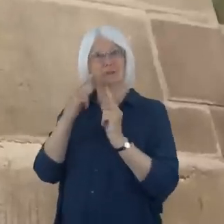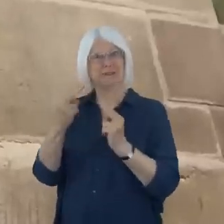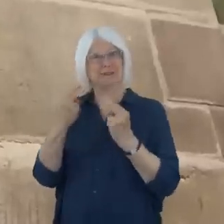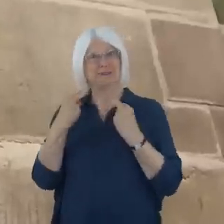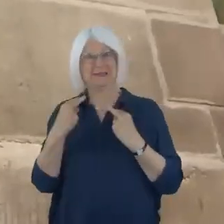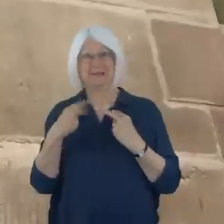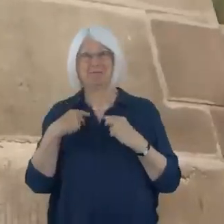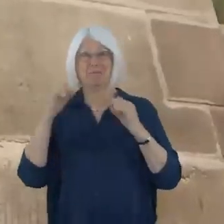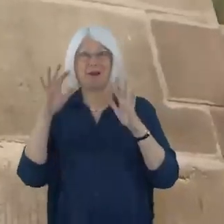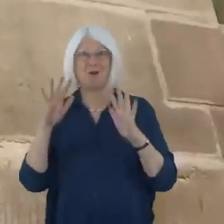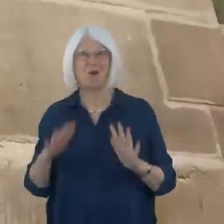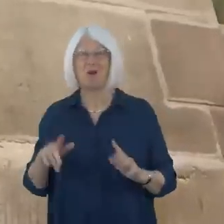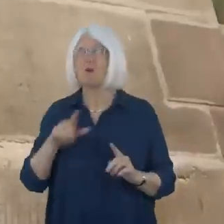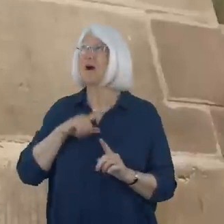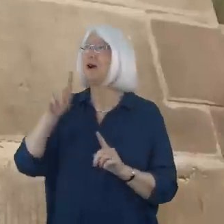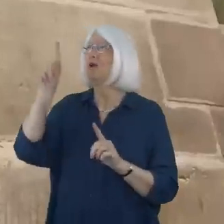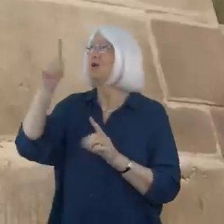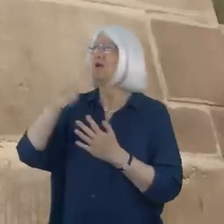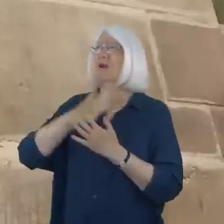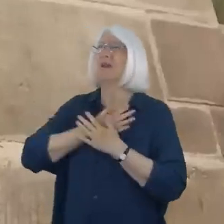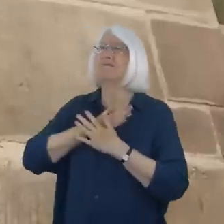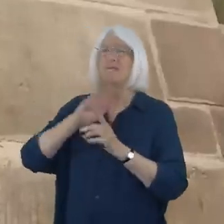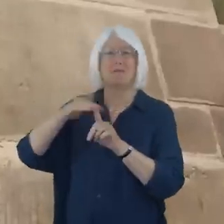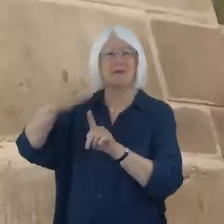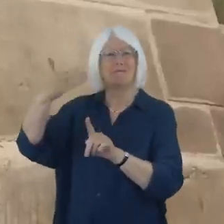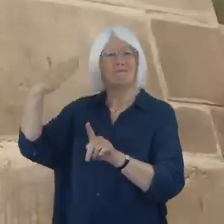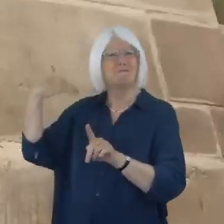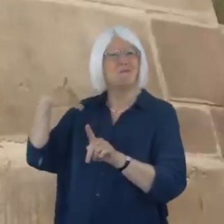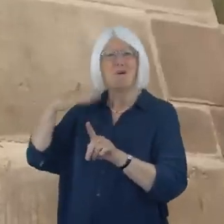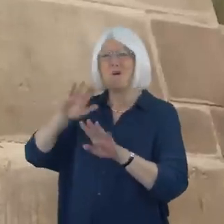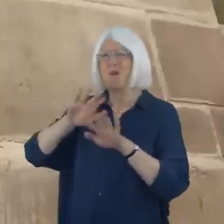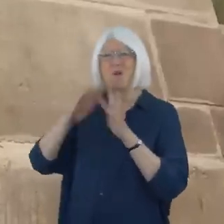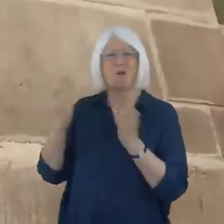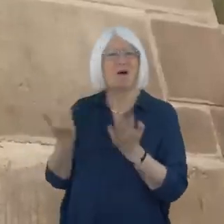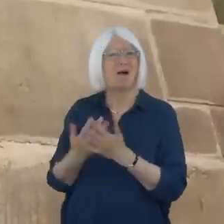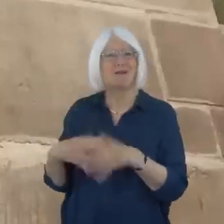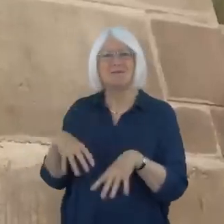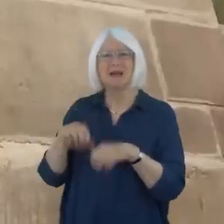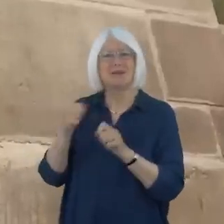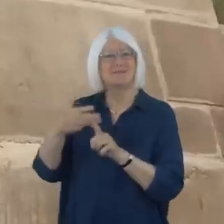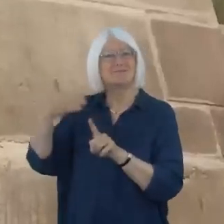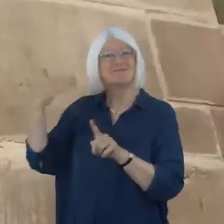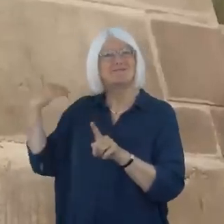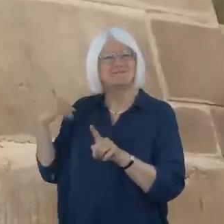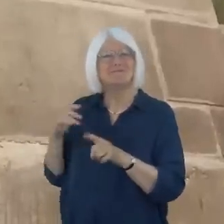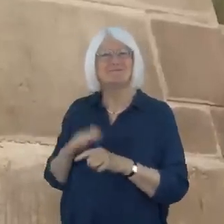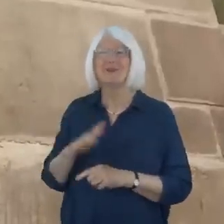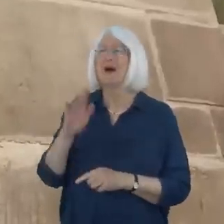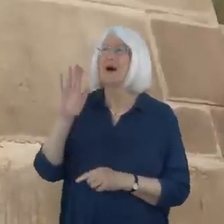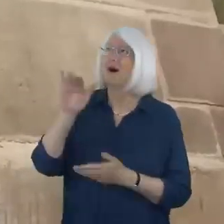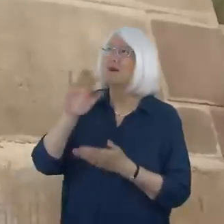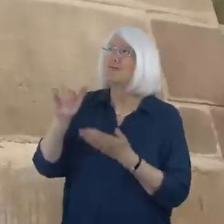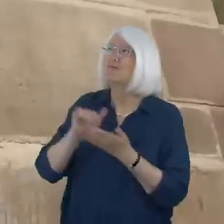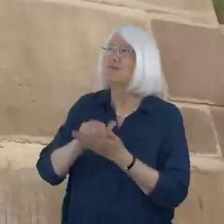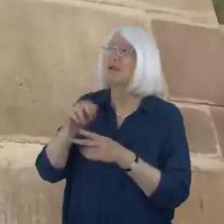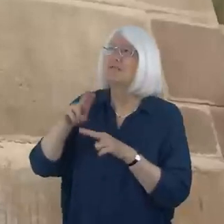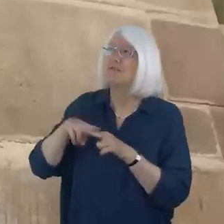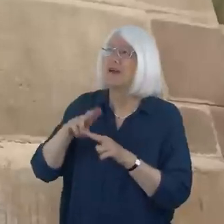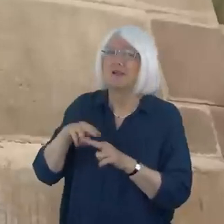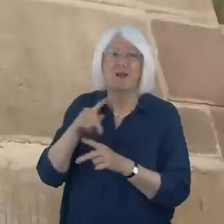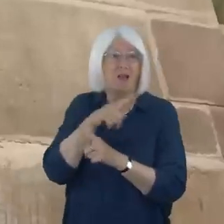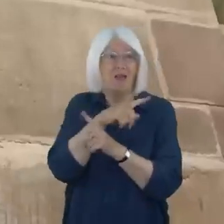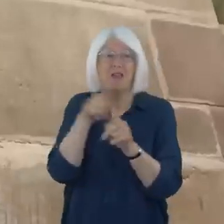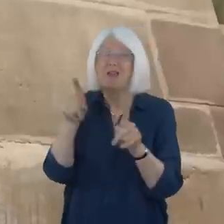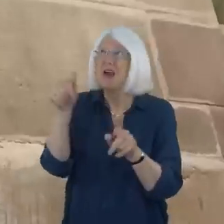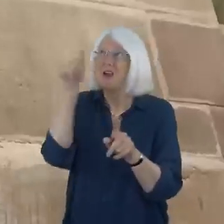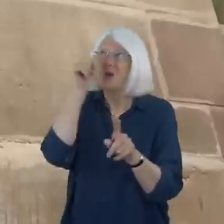you have given me, because you loved me before the foundation of the world. Righteous Father, the world does not